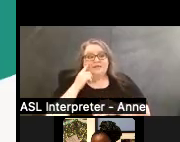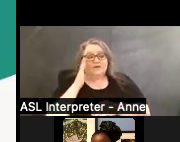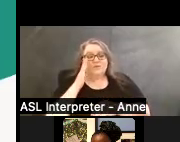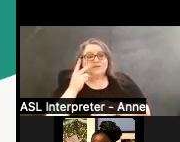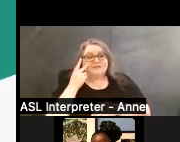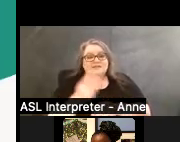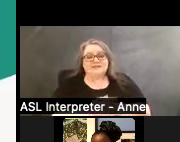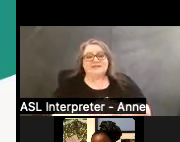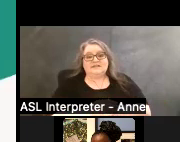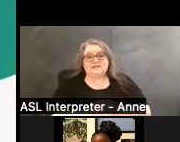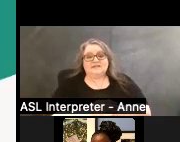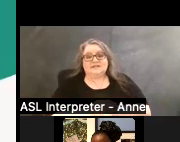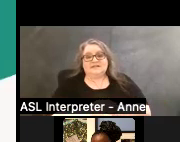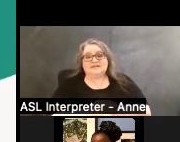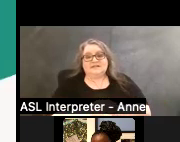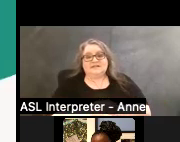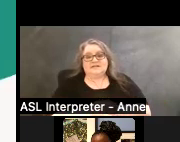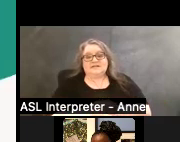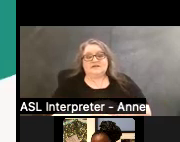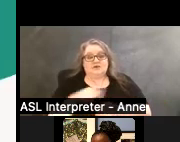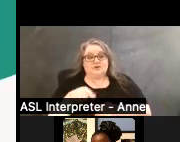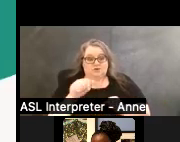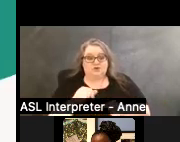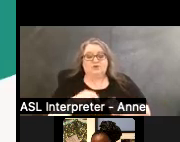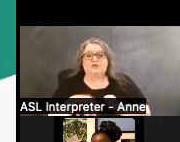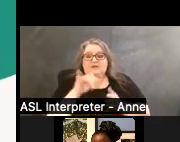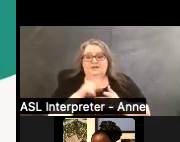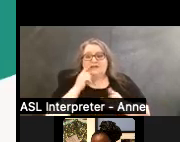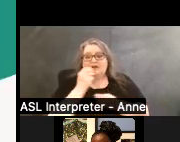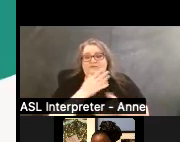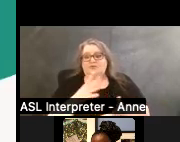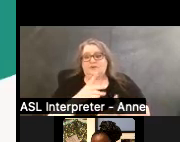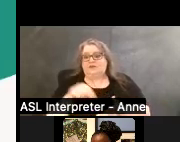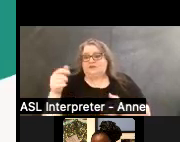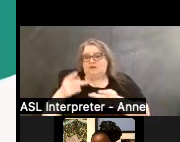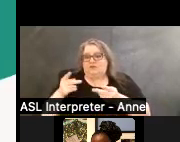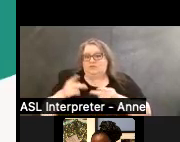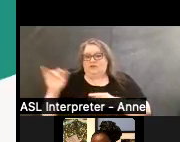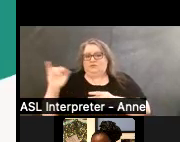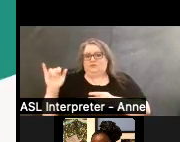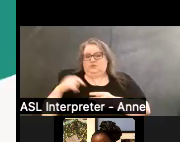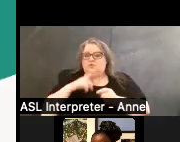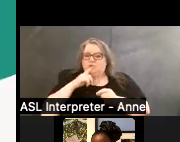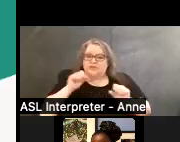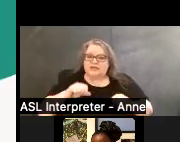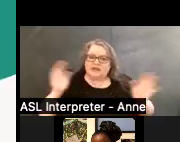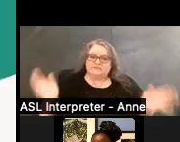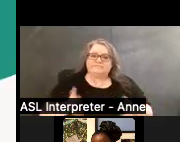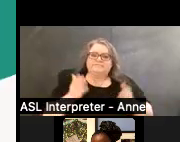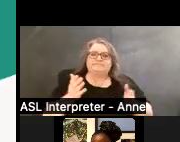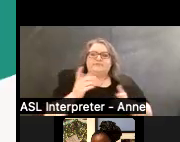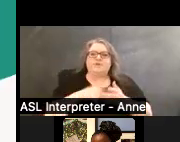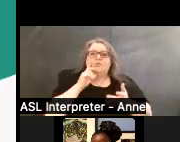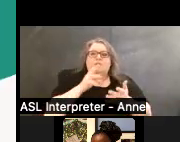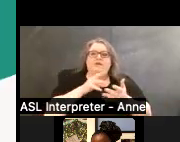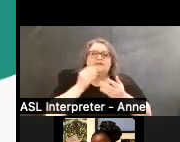that that you can find that information elsewhere that encourages folks to really look at what is the information that's